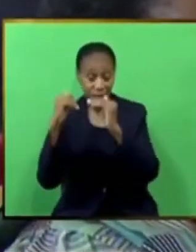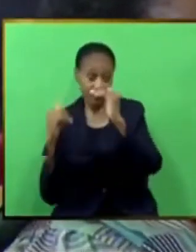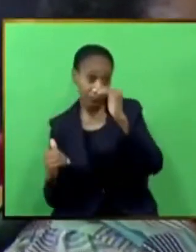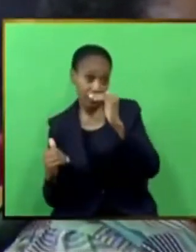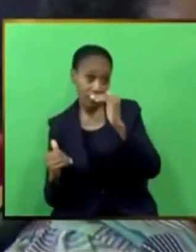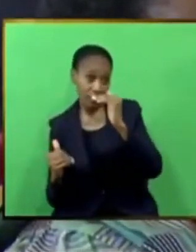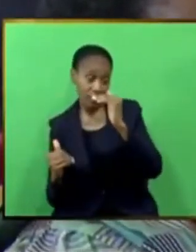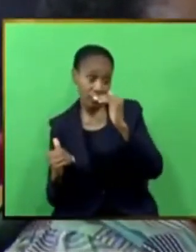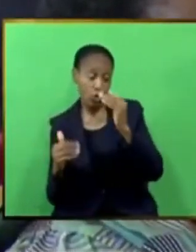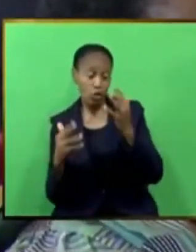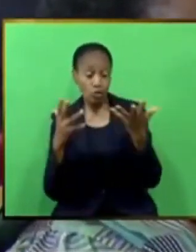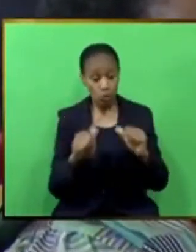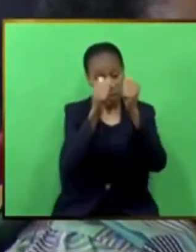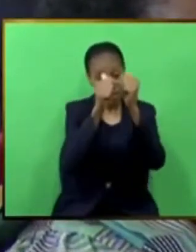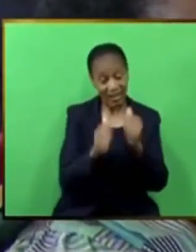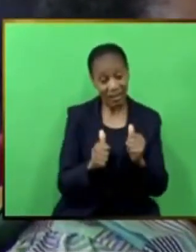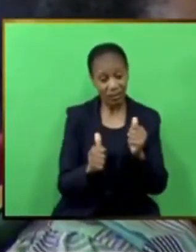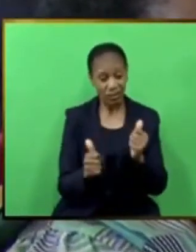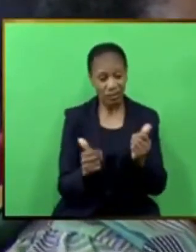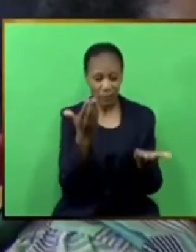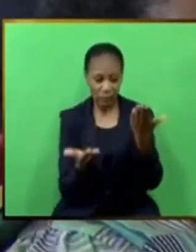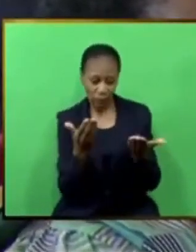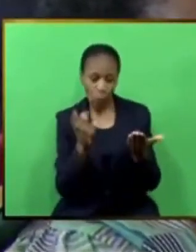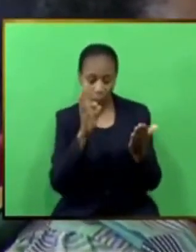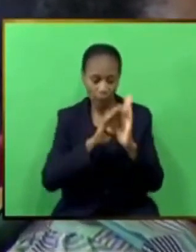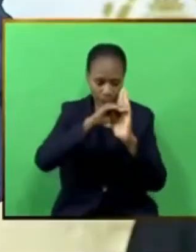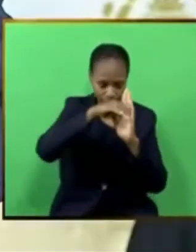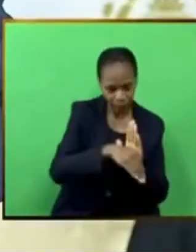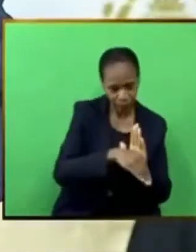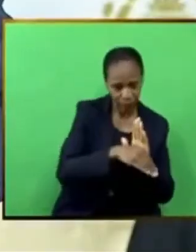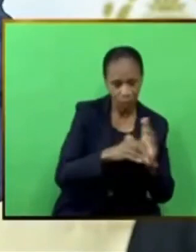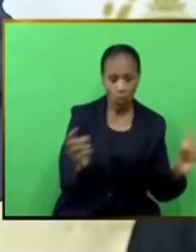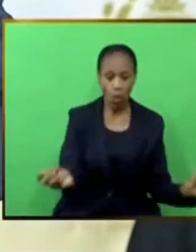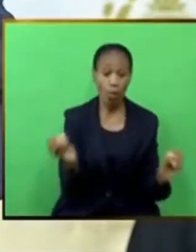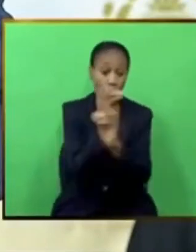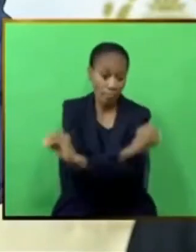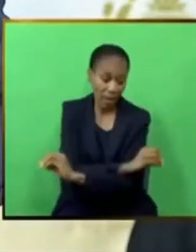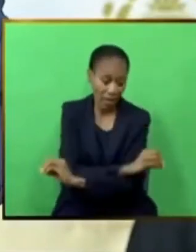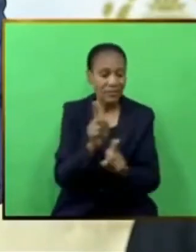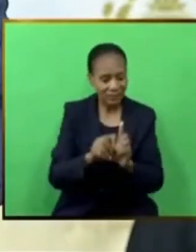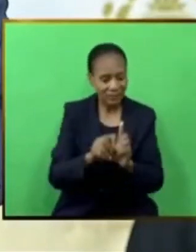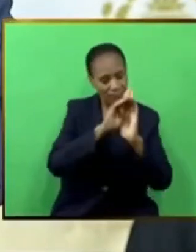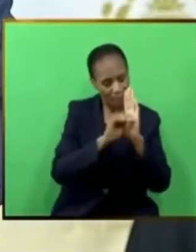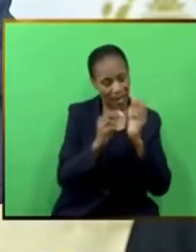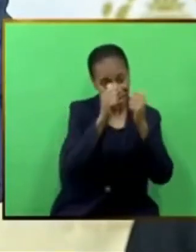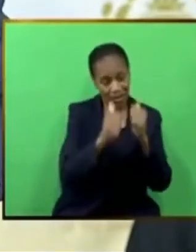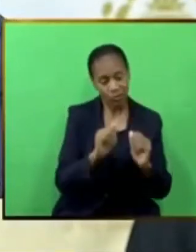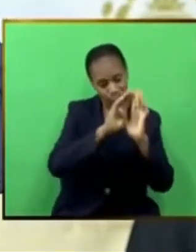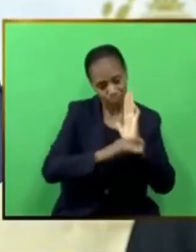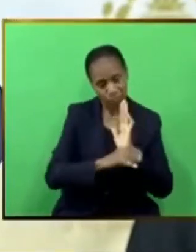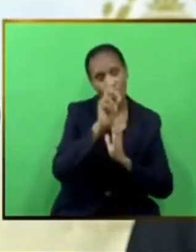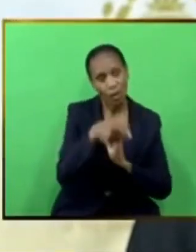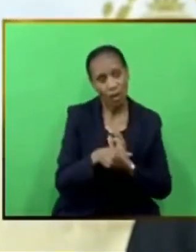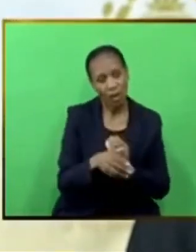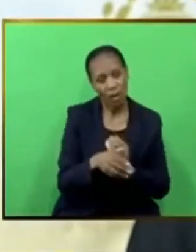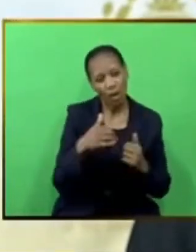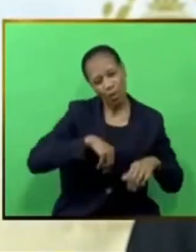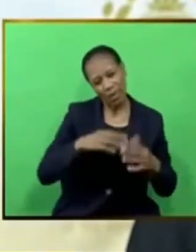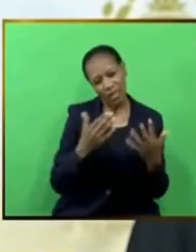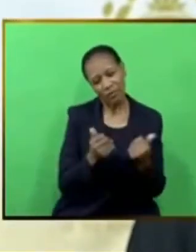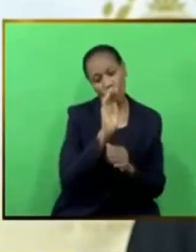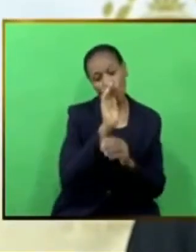currencies, the account balance declines, and vice versa. The account balance has grown to over 500